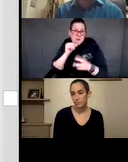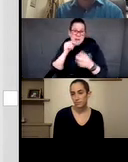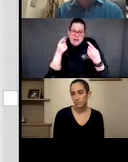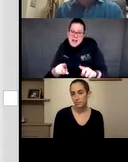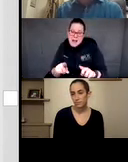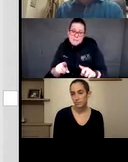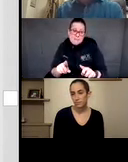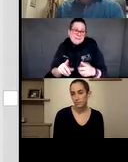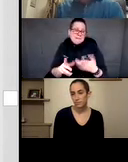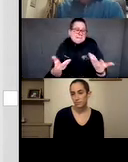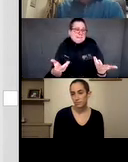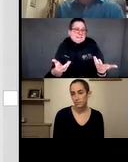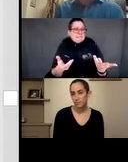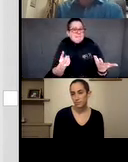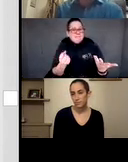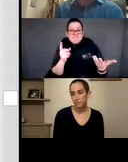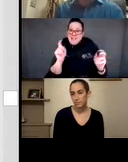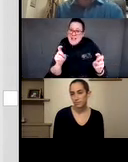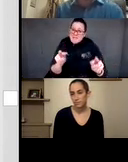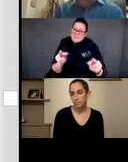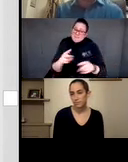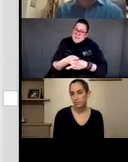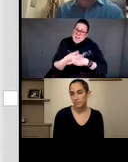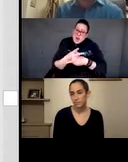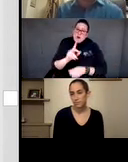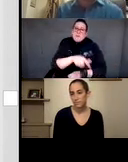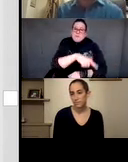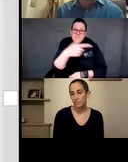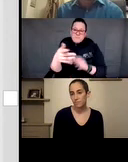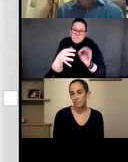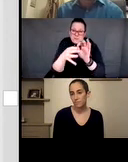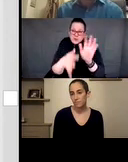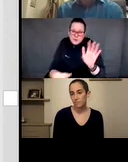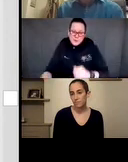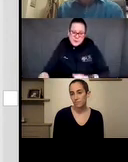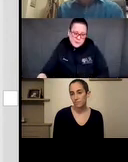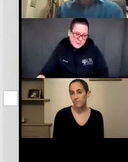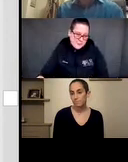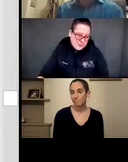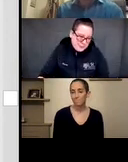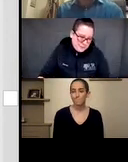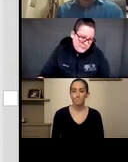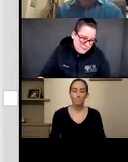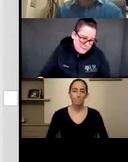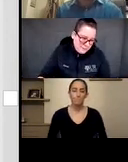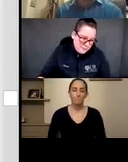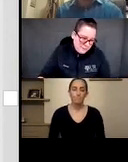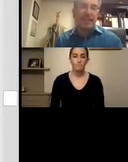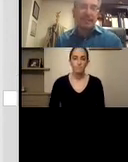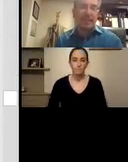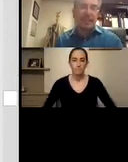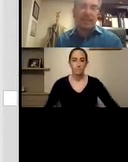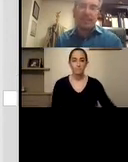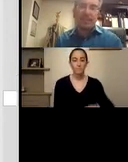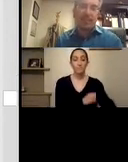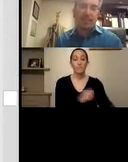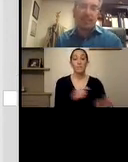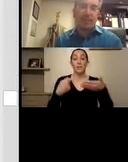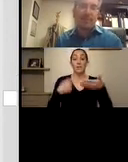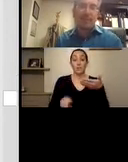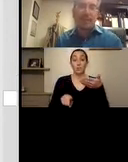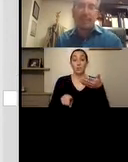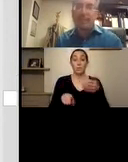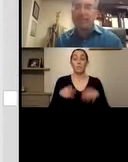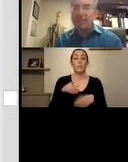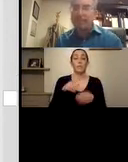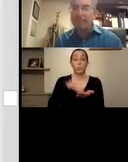won't be another hit to the budget, but we have to watch that very closely. University is sending students home next week. We've done a